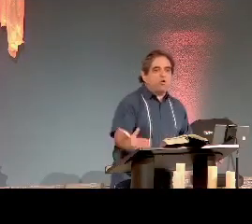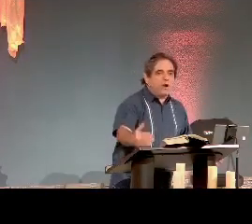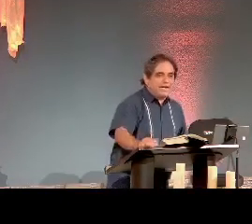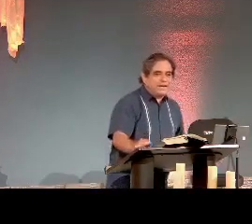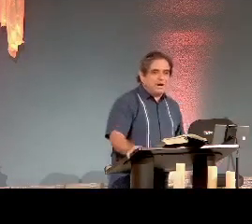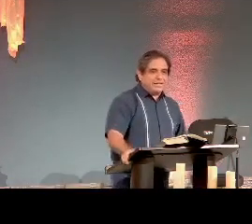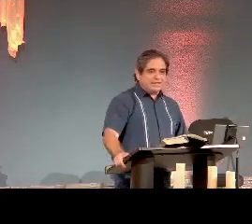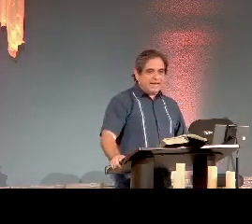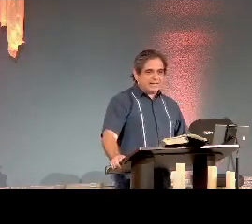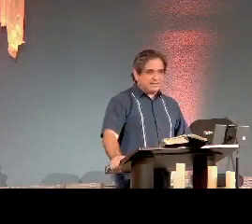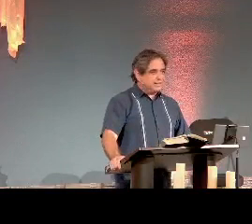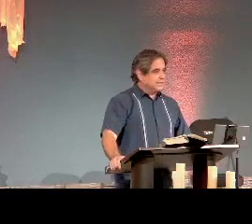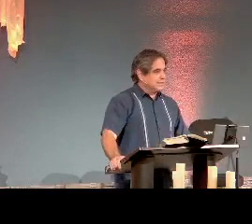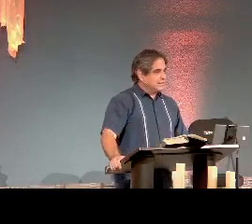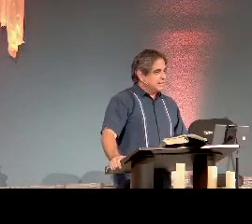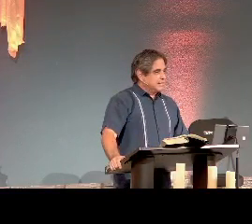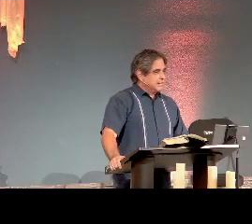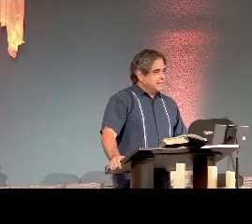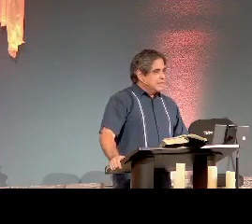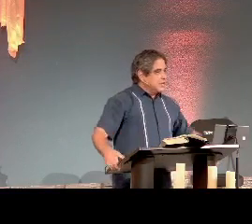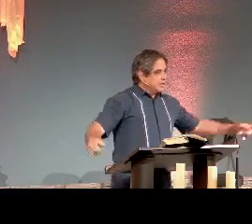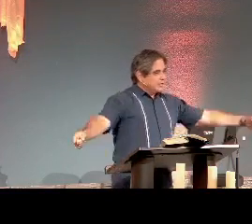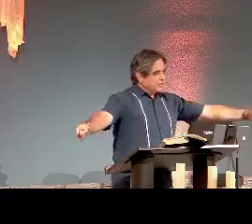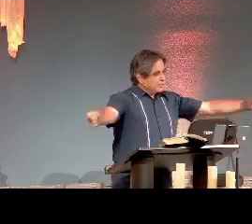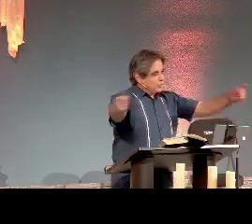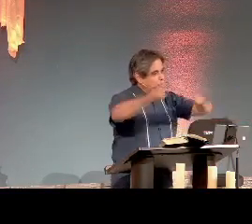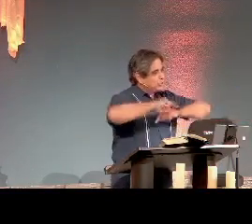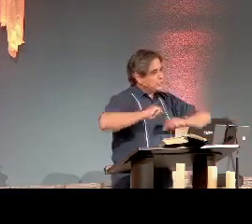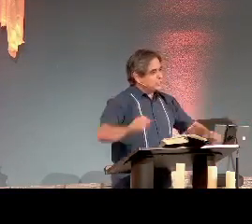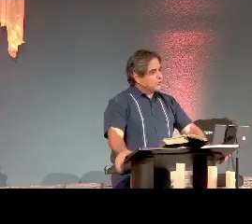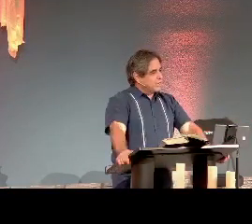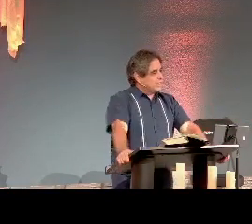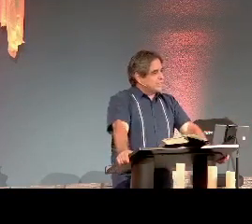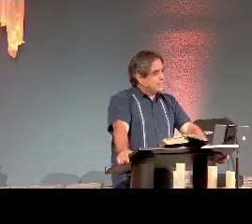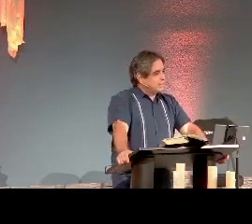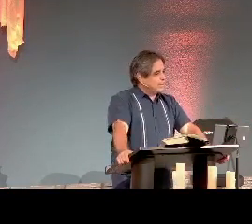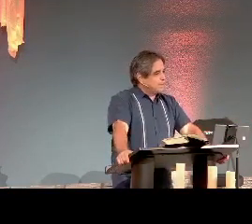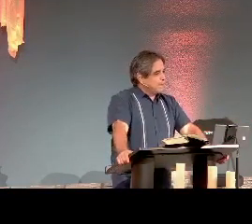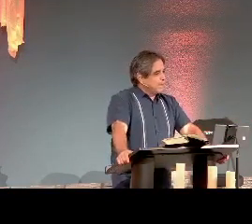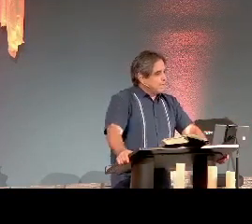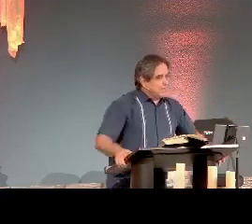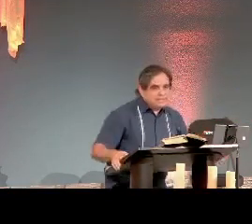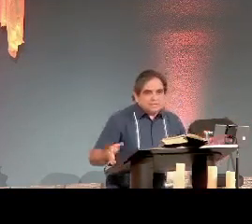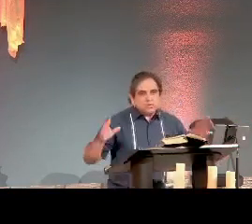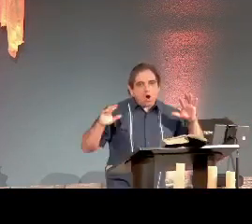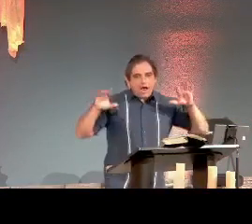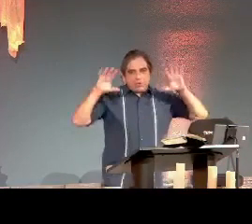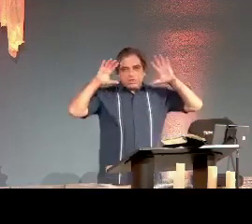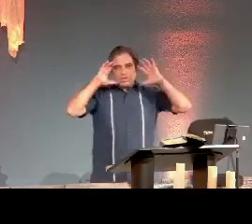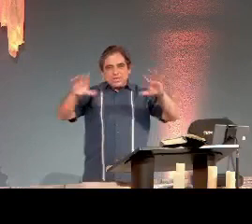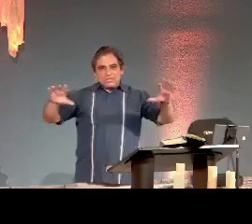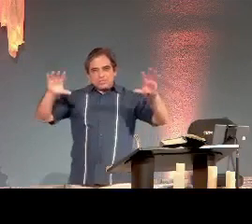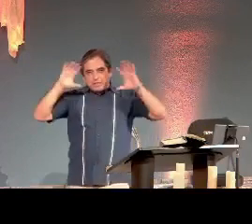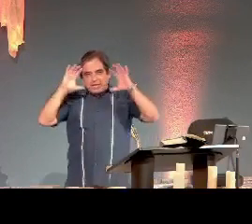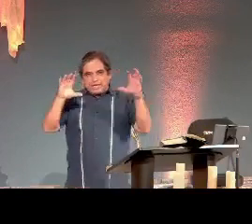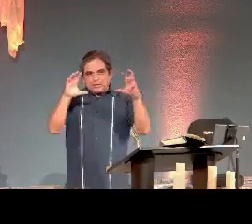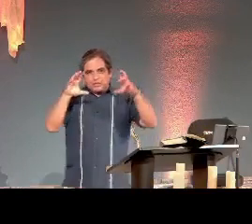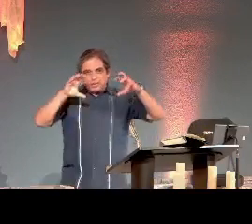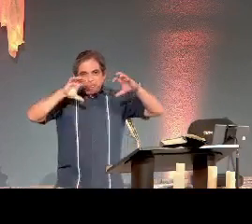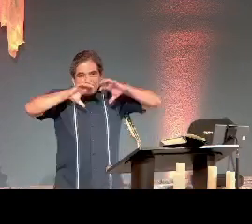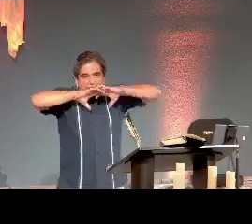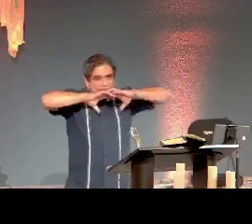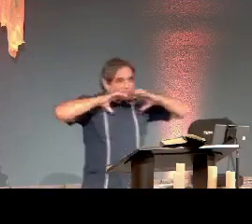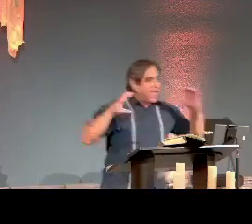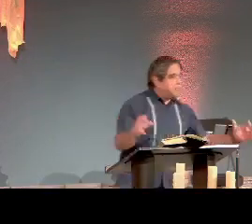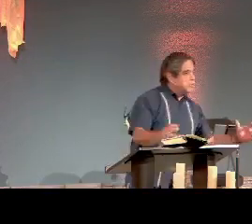is Paul writing about in the text? None other than the Lord Jesus Christ. This is why when Jesus began